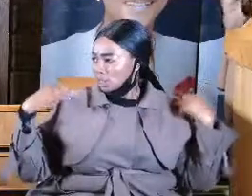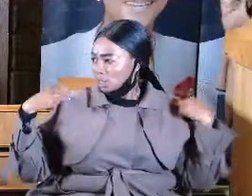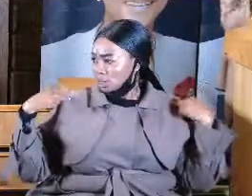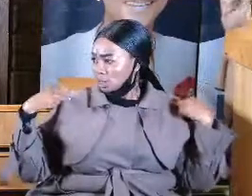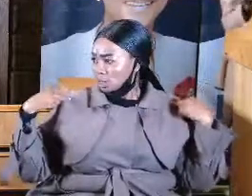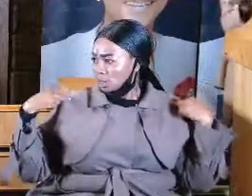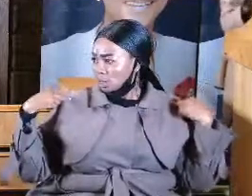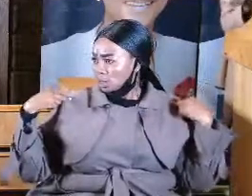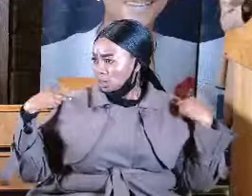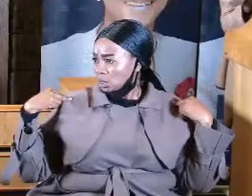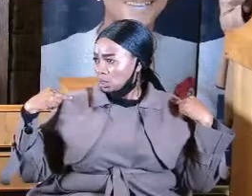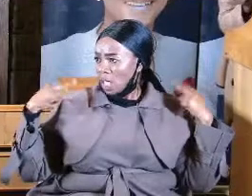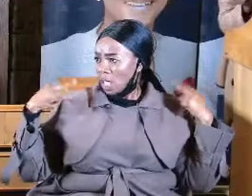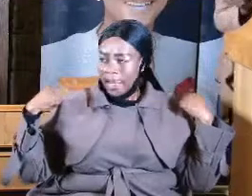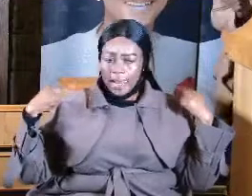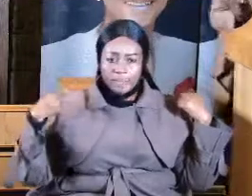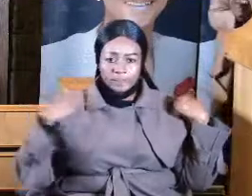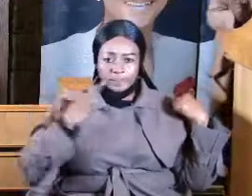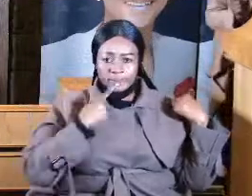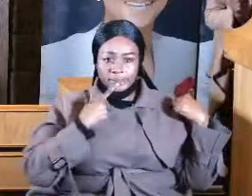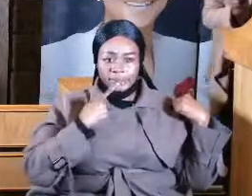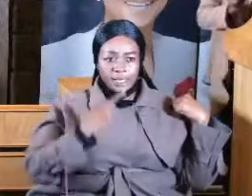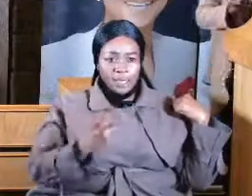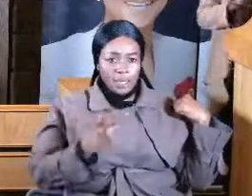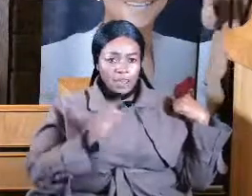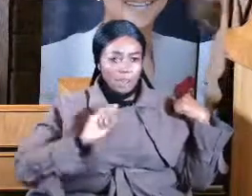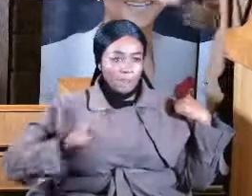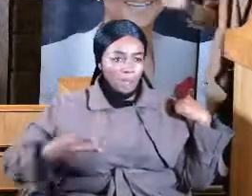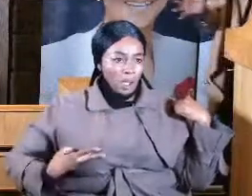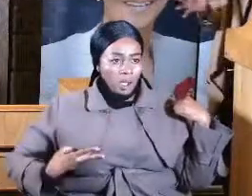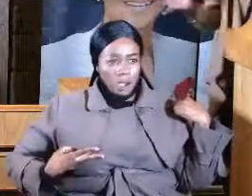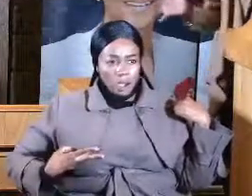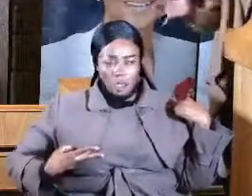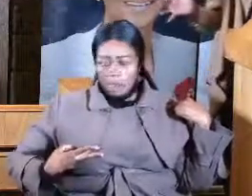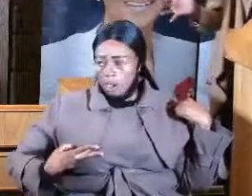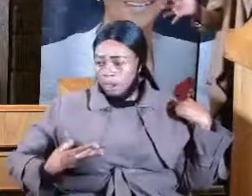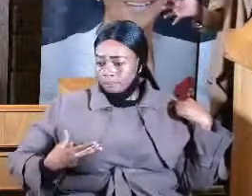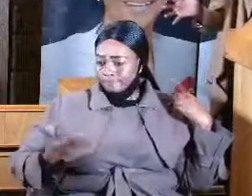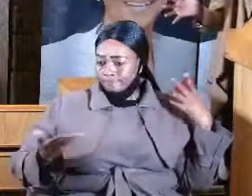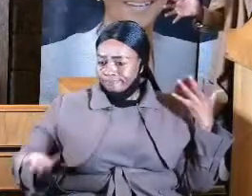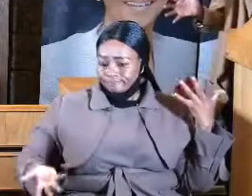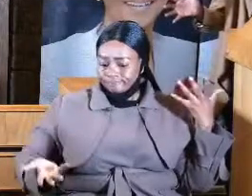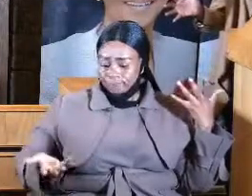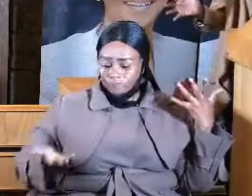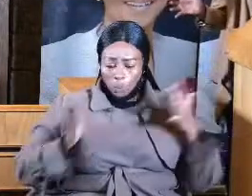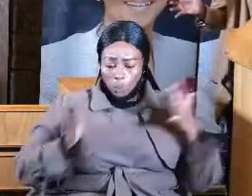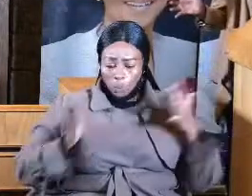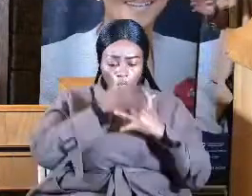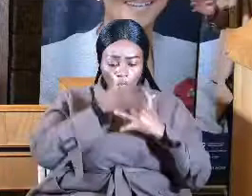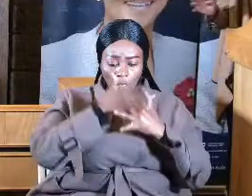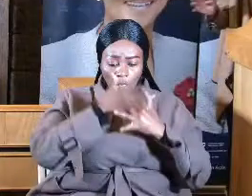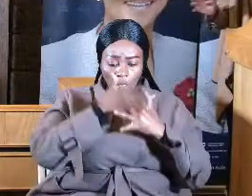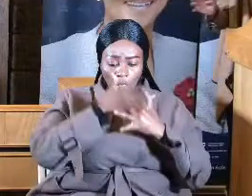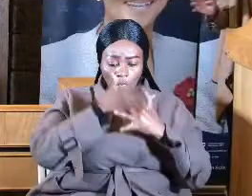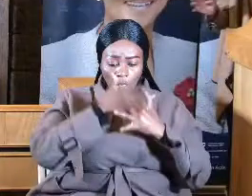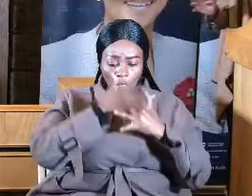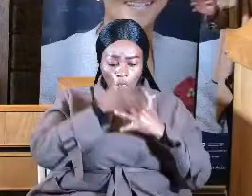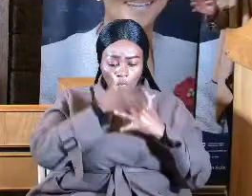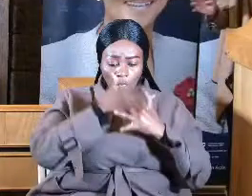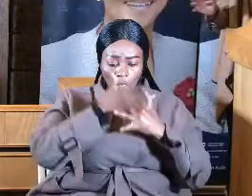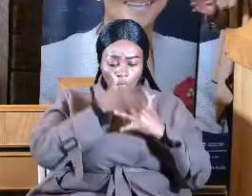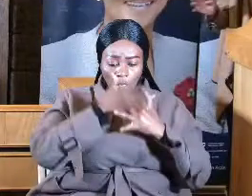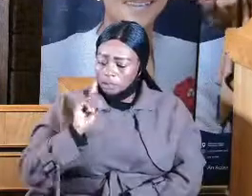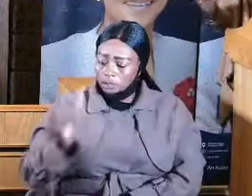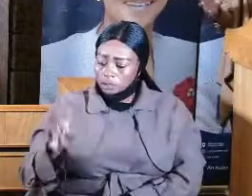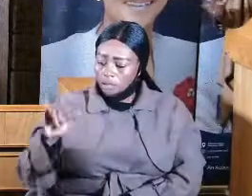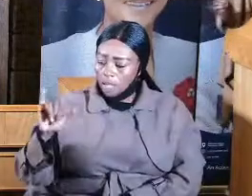address trans women. It's often we'll get into a space and then they'll see the ID number or